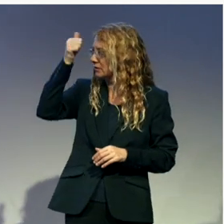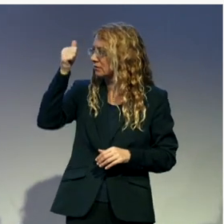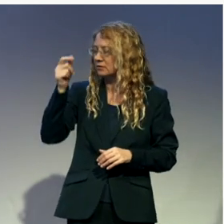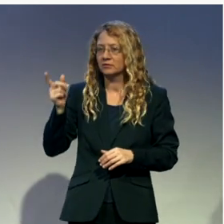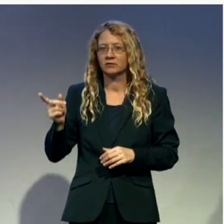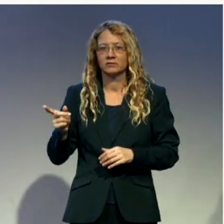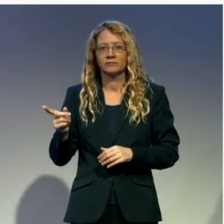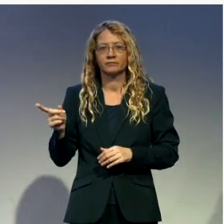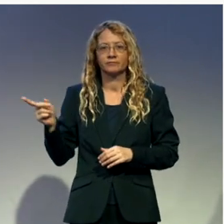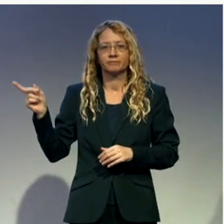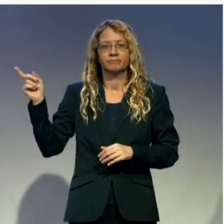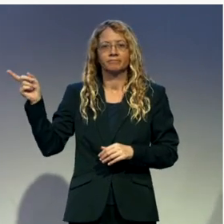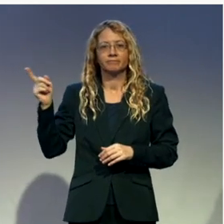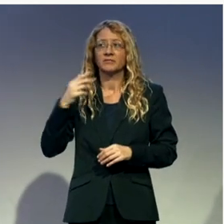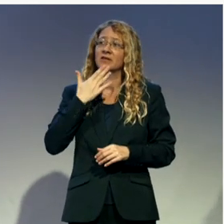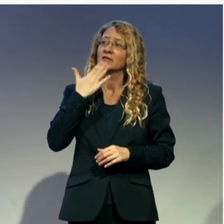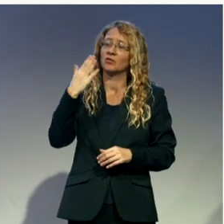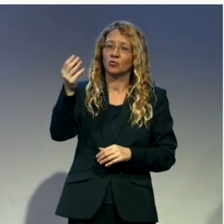Hi, and thanks for your question.